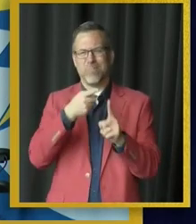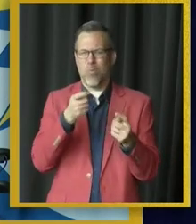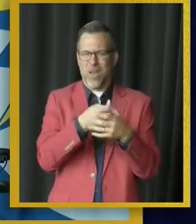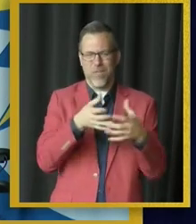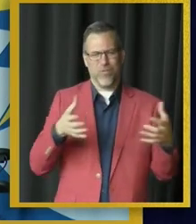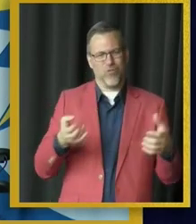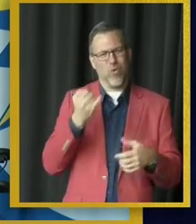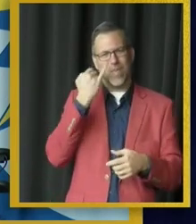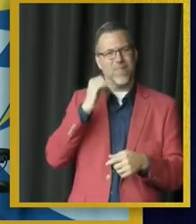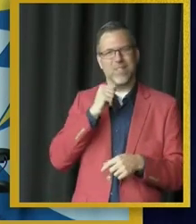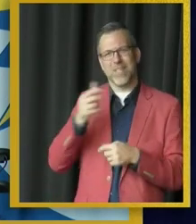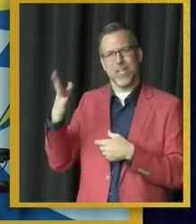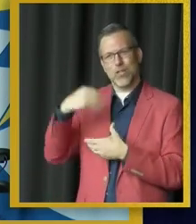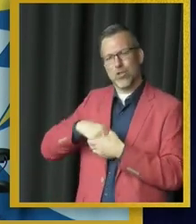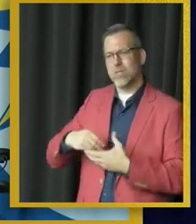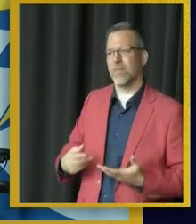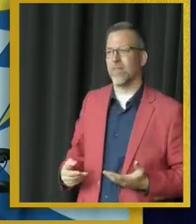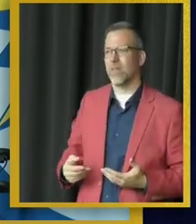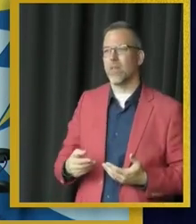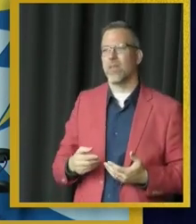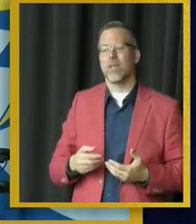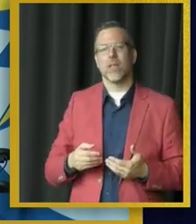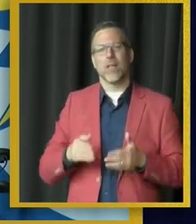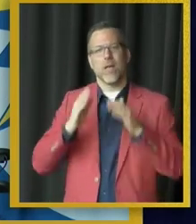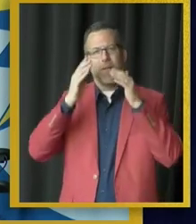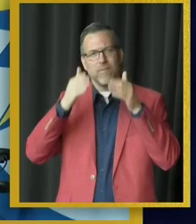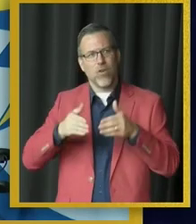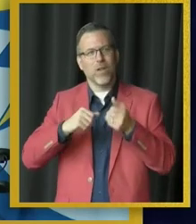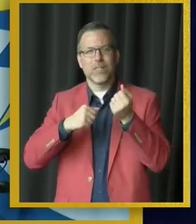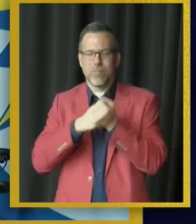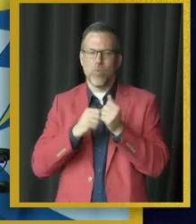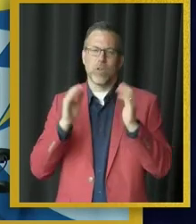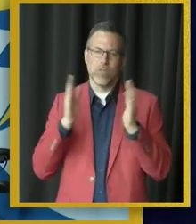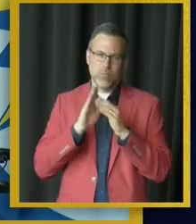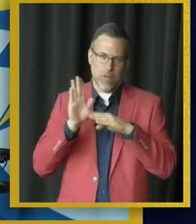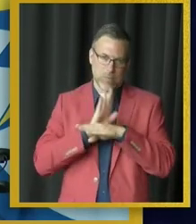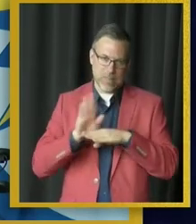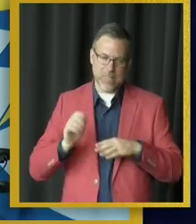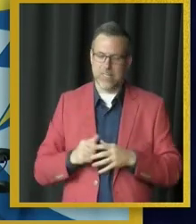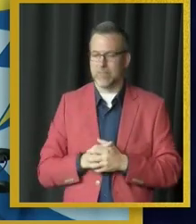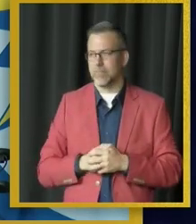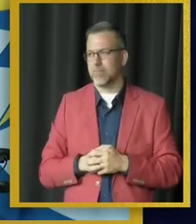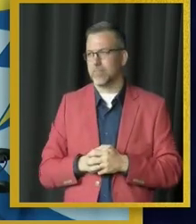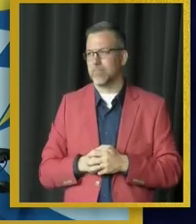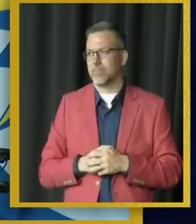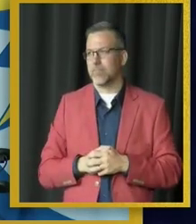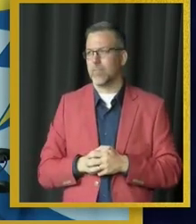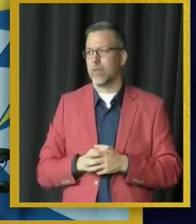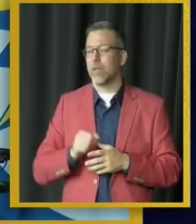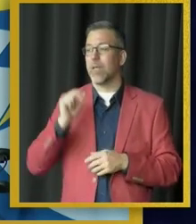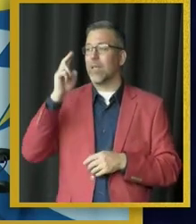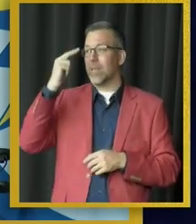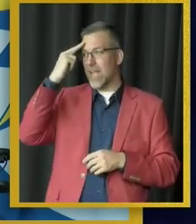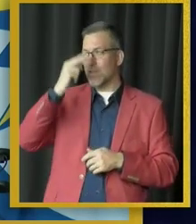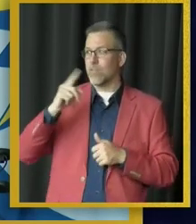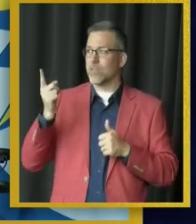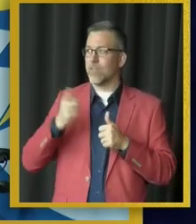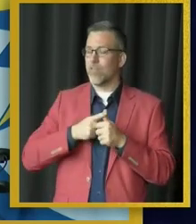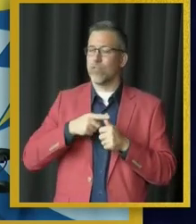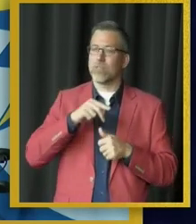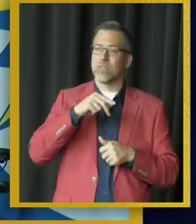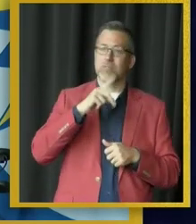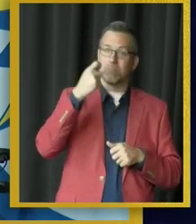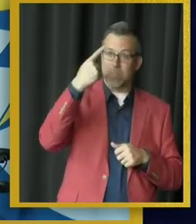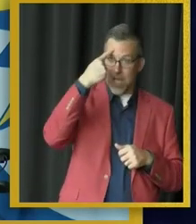not inclusive? And a renewed emphasis on supporting small business. Now, Nashville's first public-private partnership with